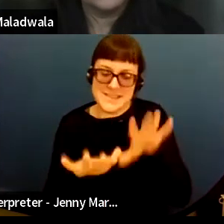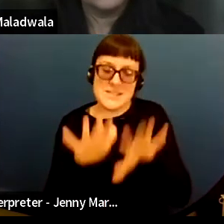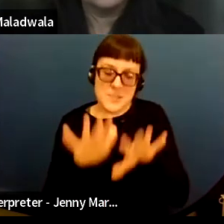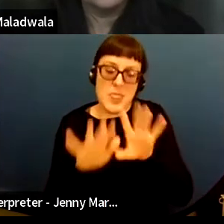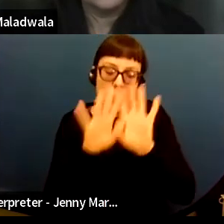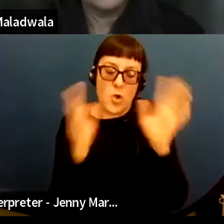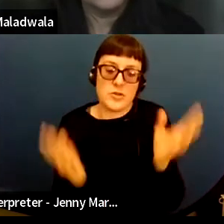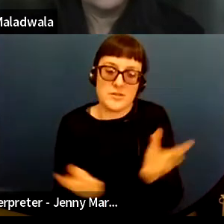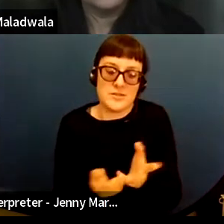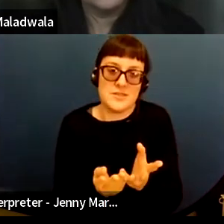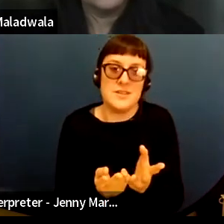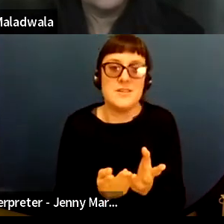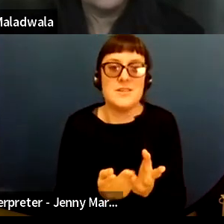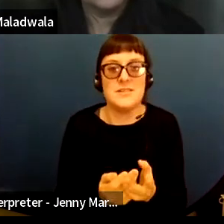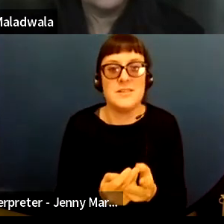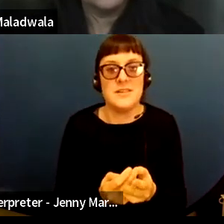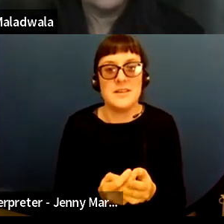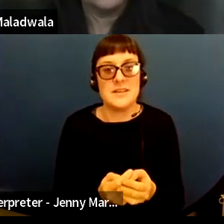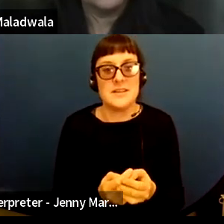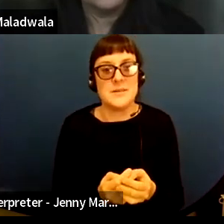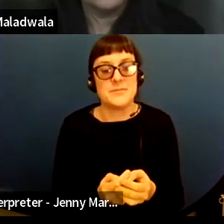of aligning ourselves to our